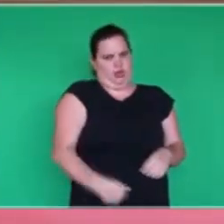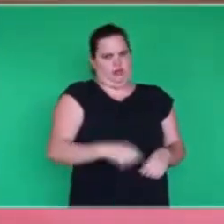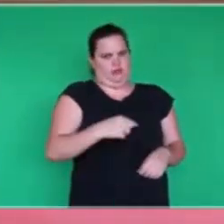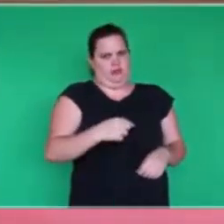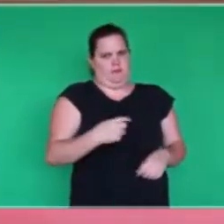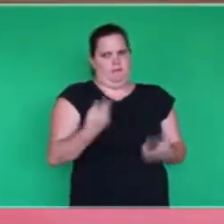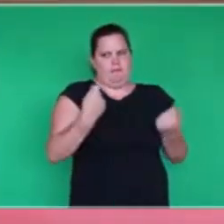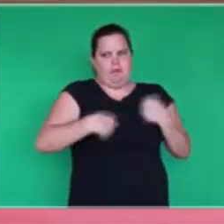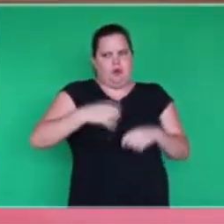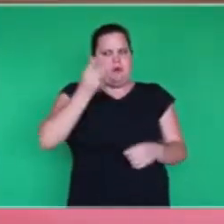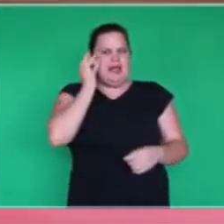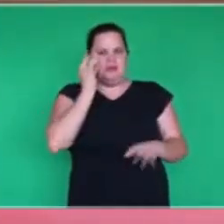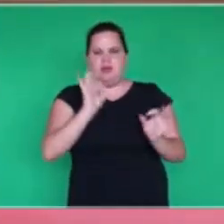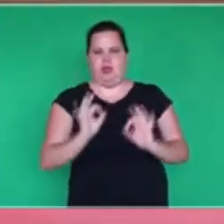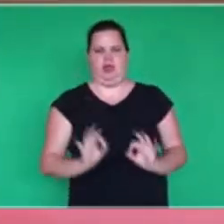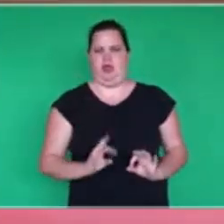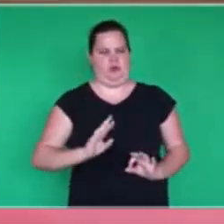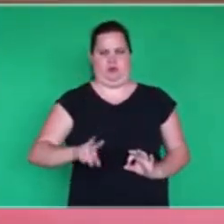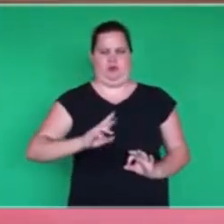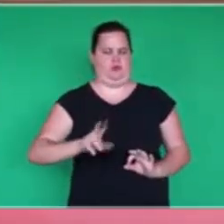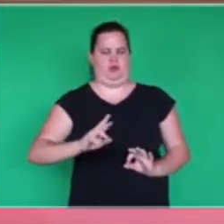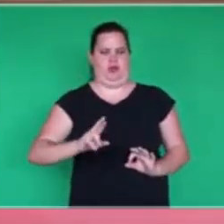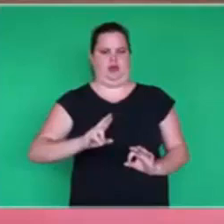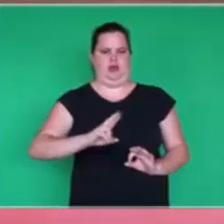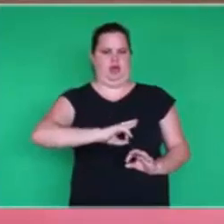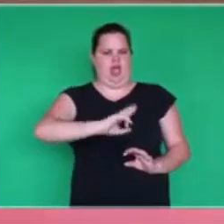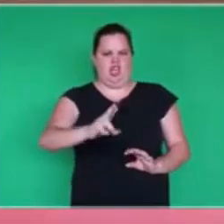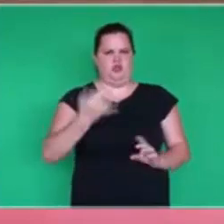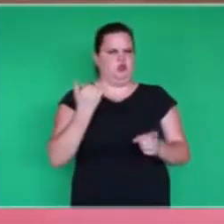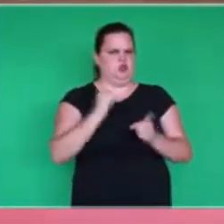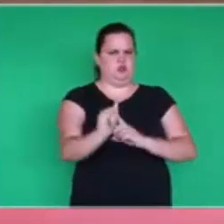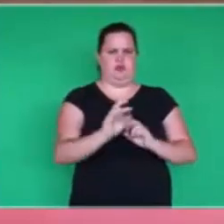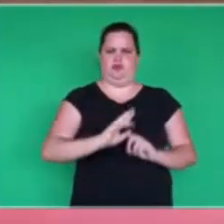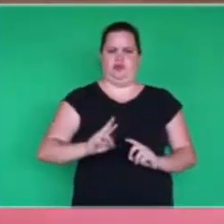Arabs, Jews, and Muslims.